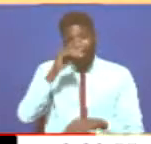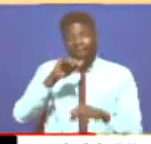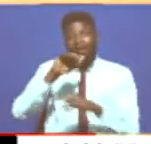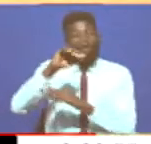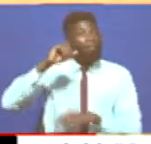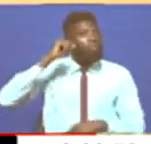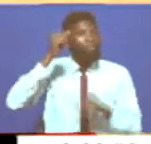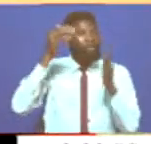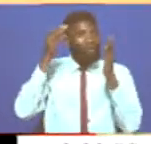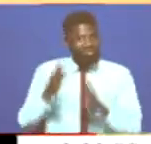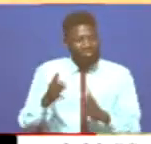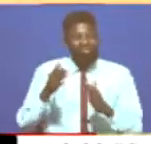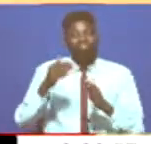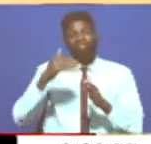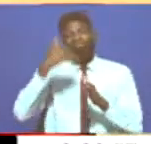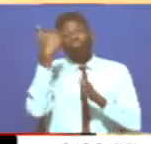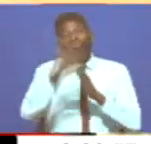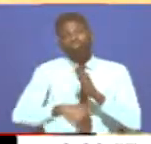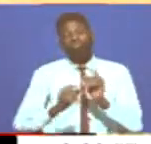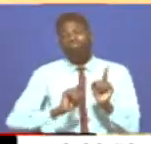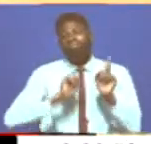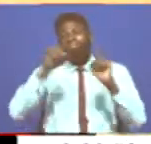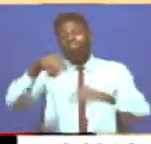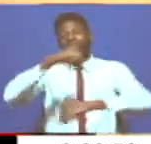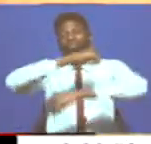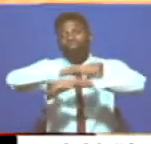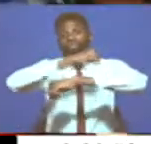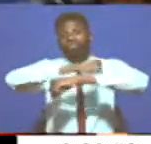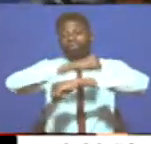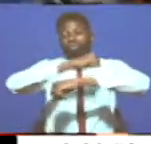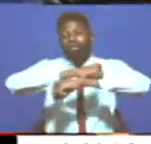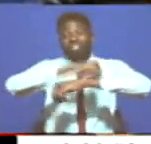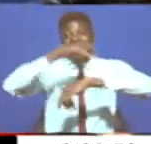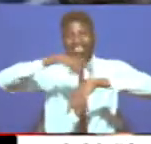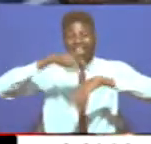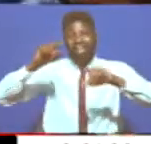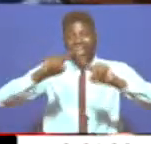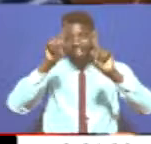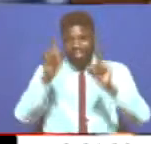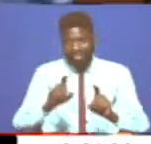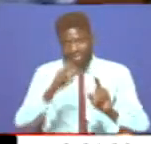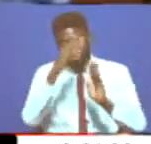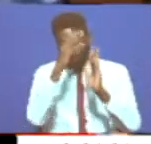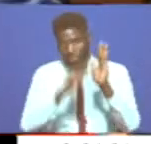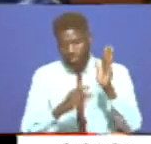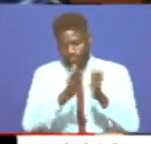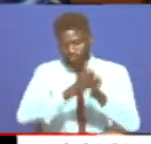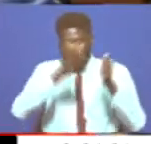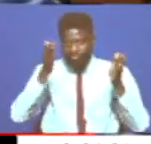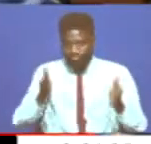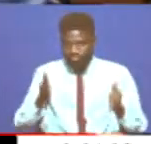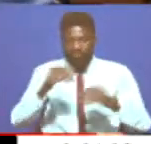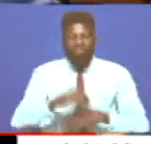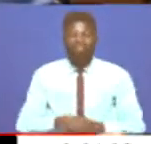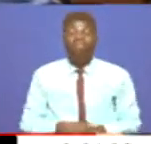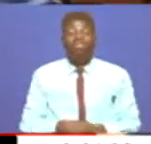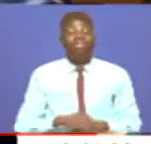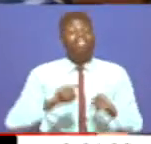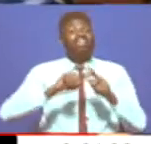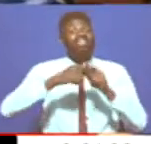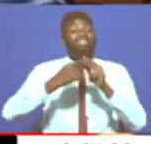keep off learning institutions during this exam period. With effect from next week